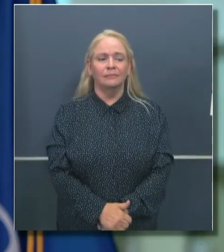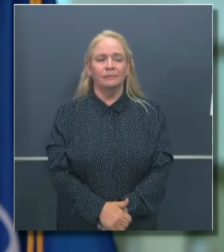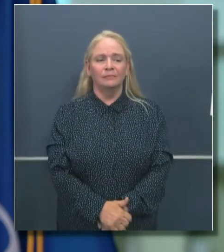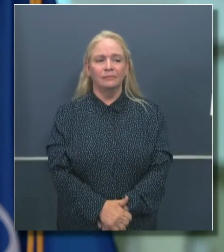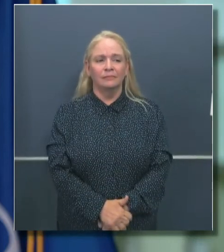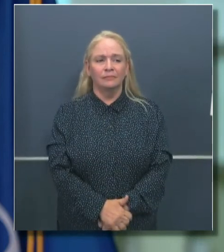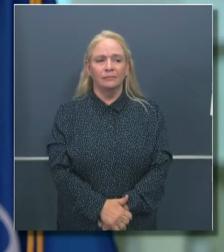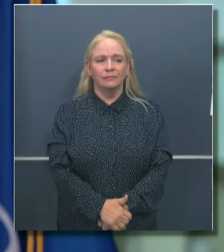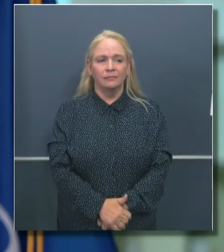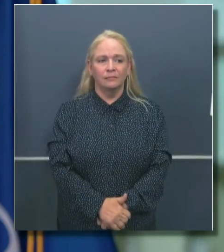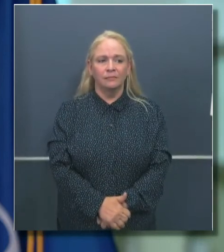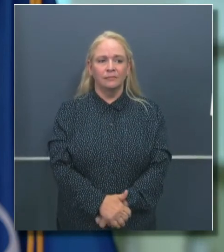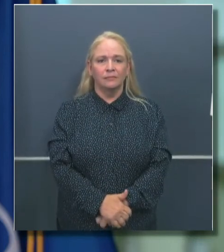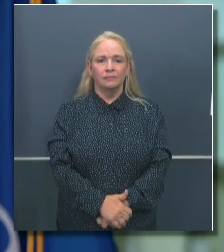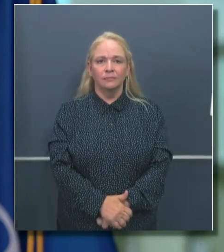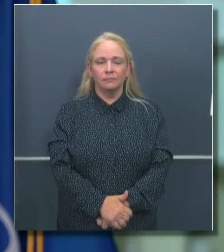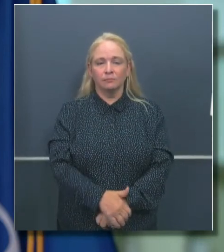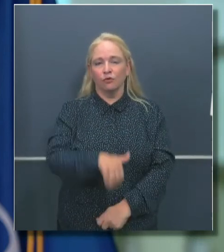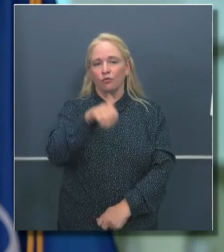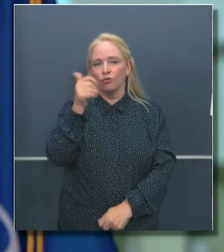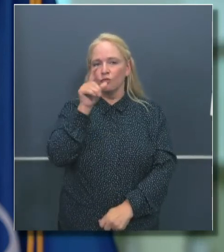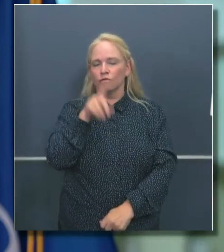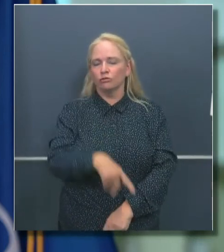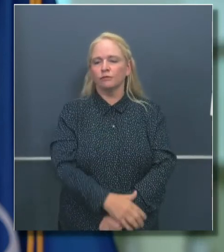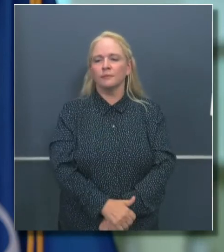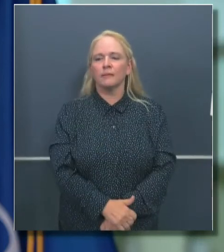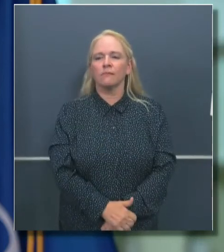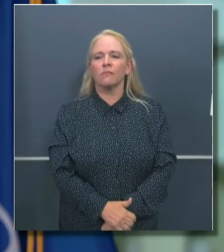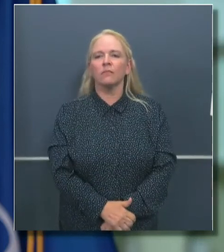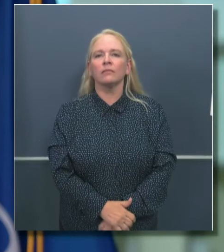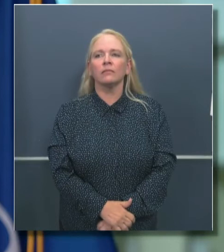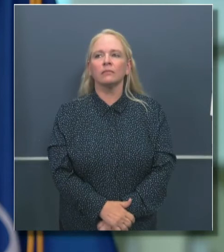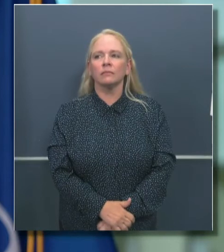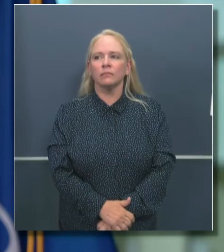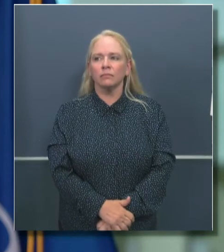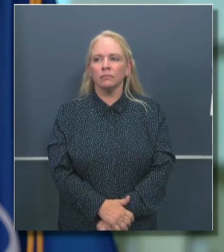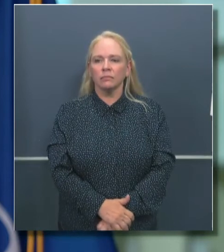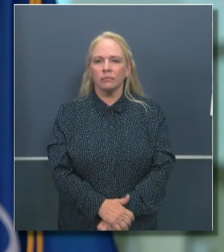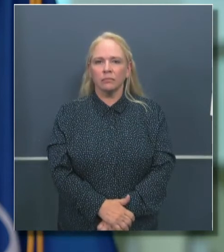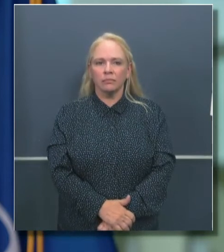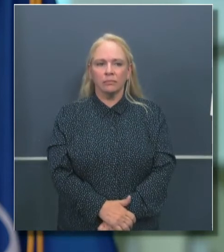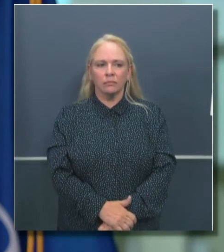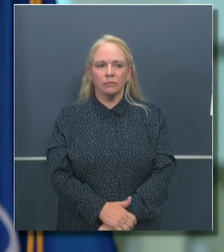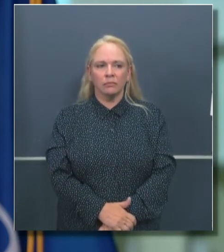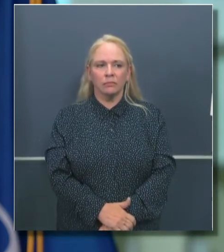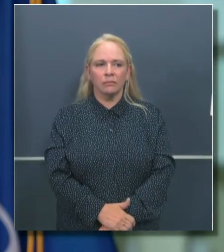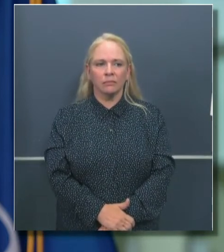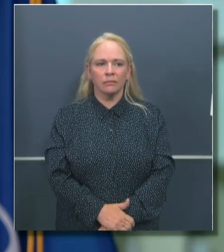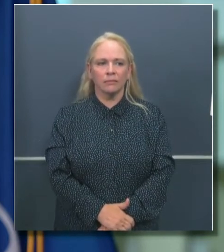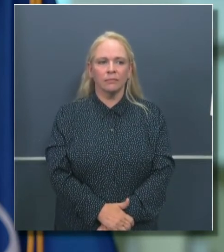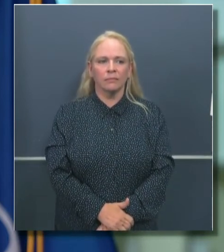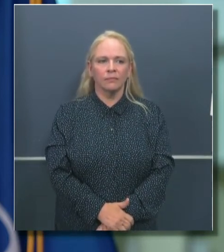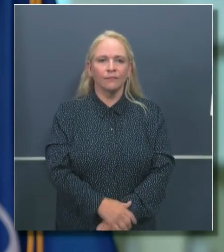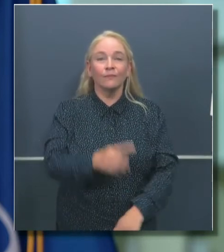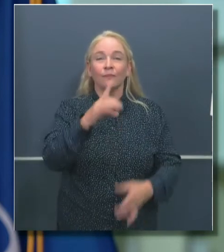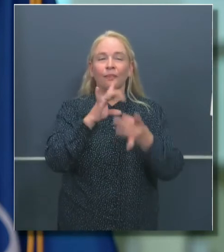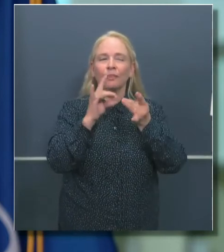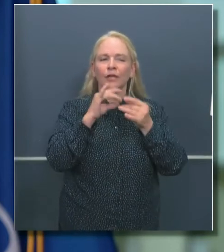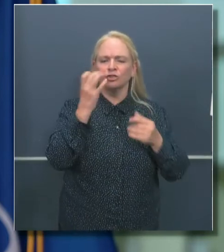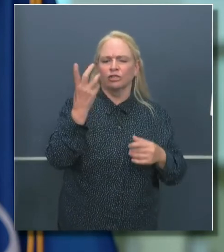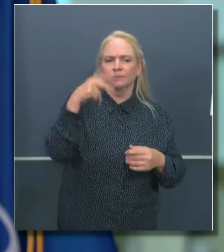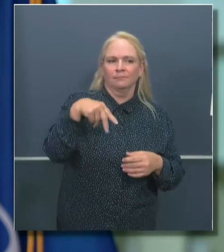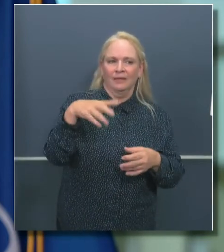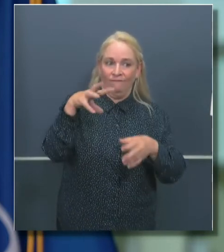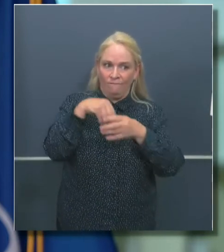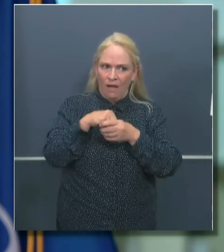Hi, Governor. I know yesterday, and correct me if I'm wrong, but I think you said that CHP was involved in the strike force on enforcement with the